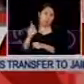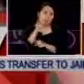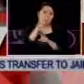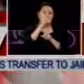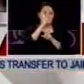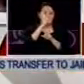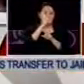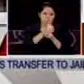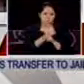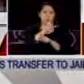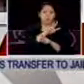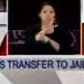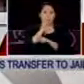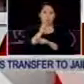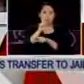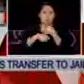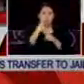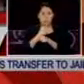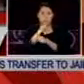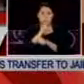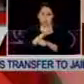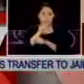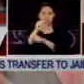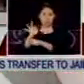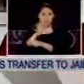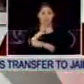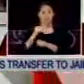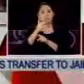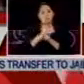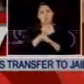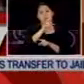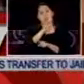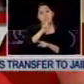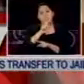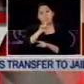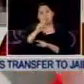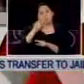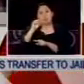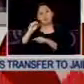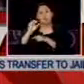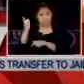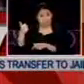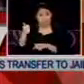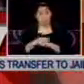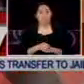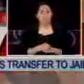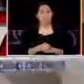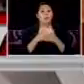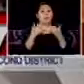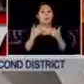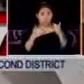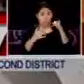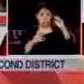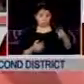and December 31, 2010. B, the branch manager and or authorized